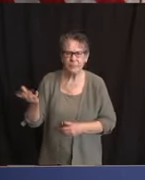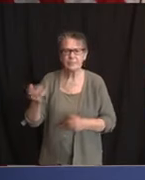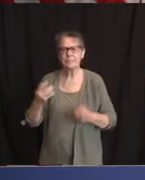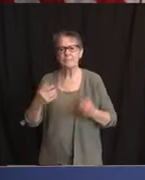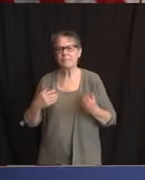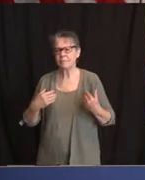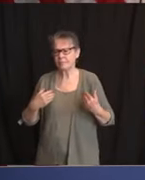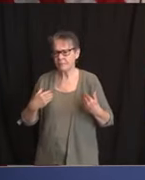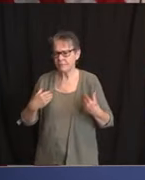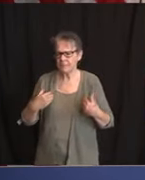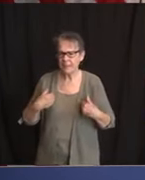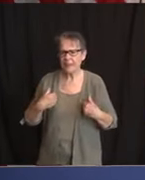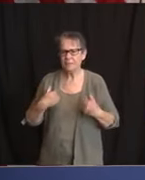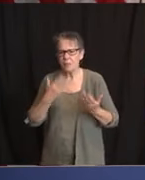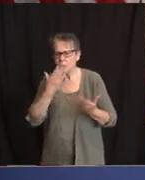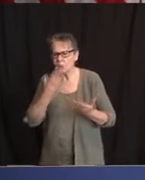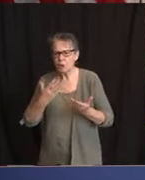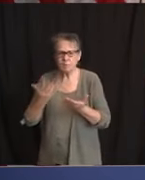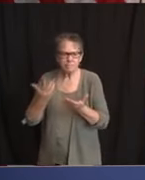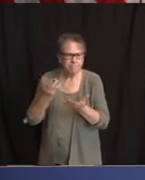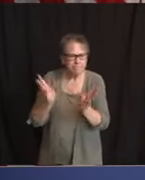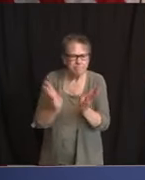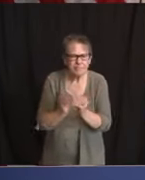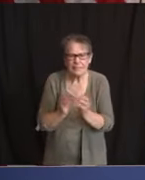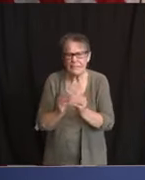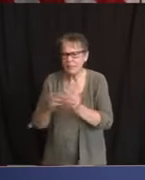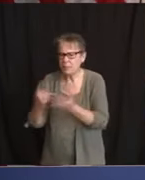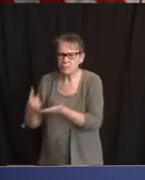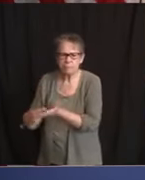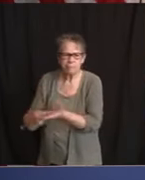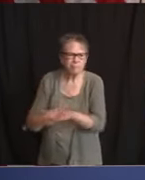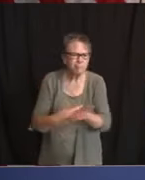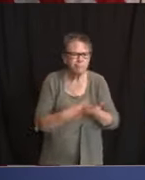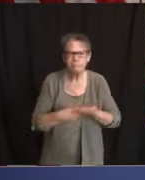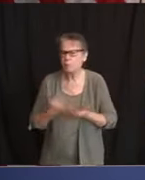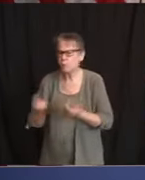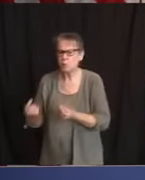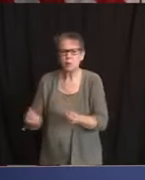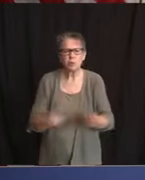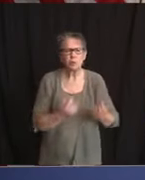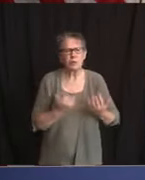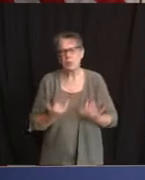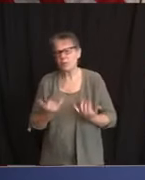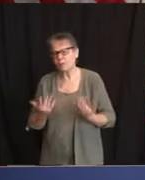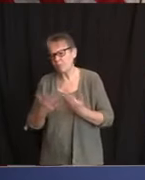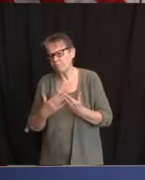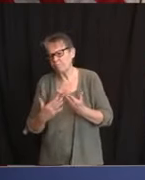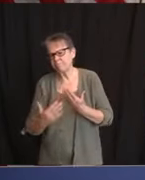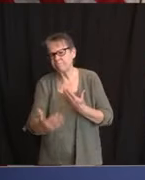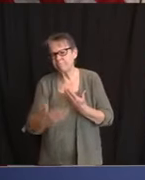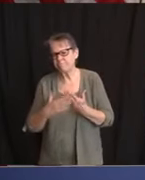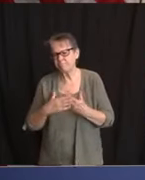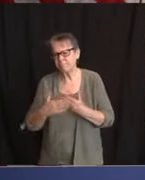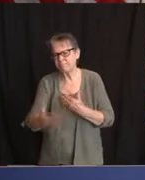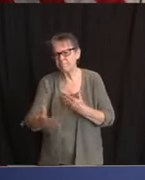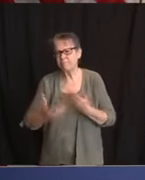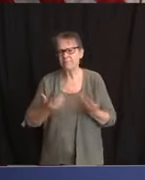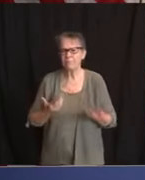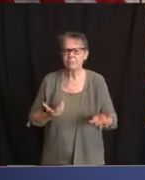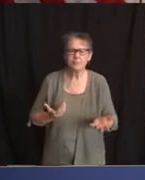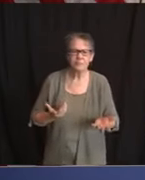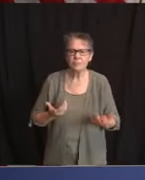the benefit you get in terms of literally cracking this virus to the ground from